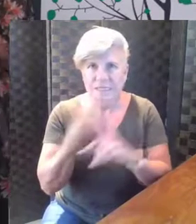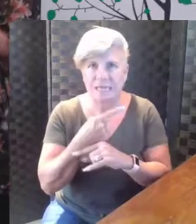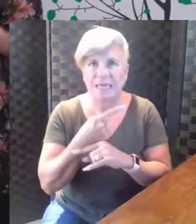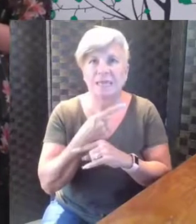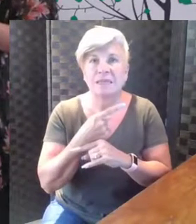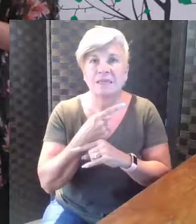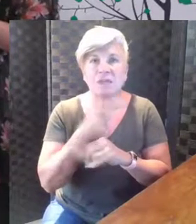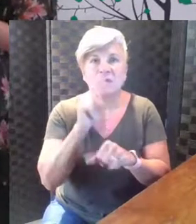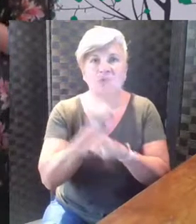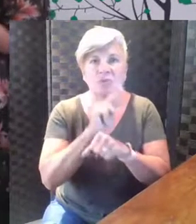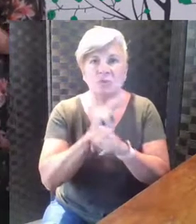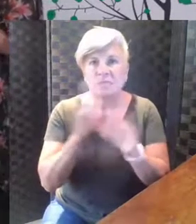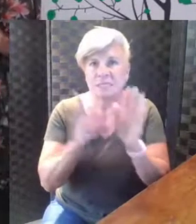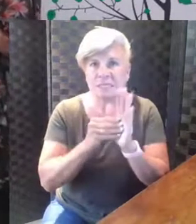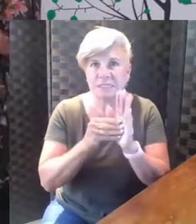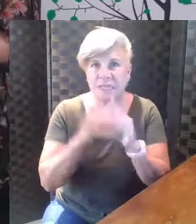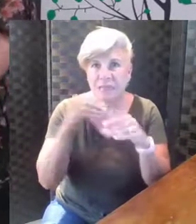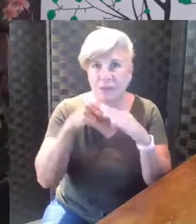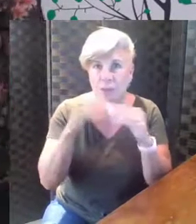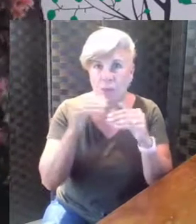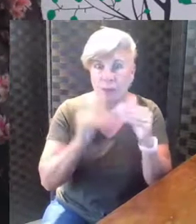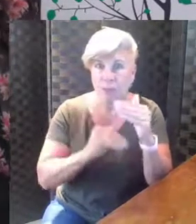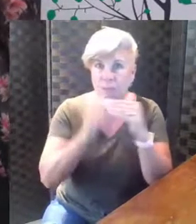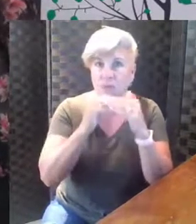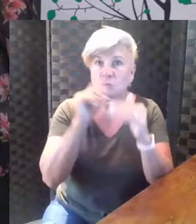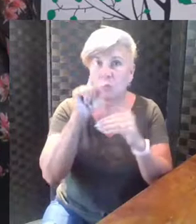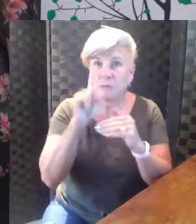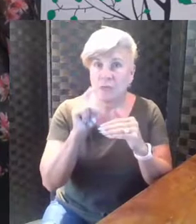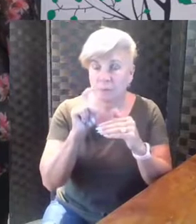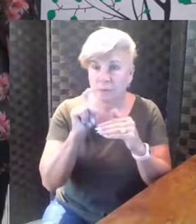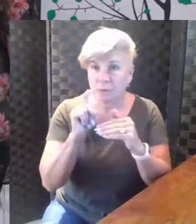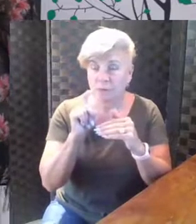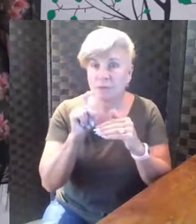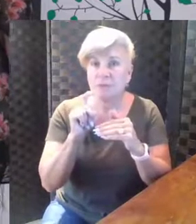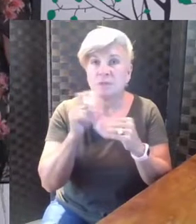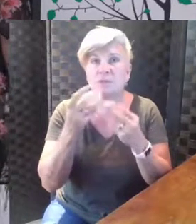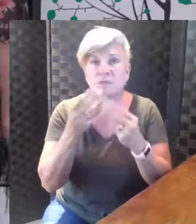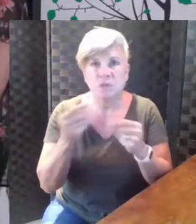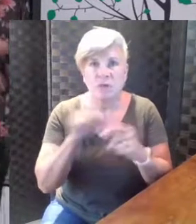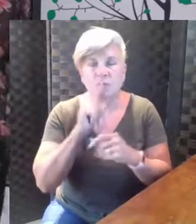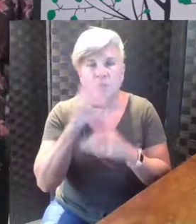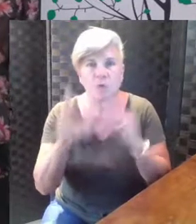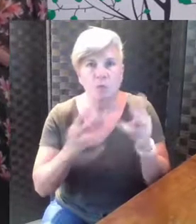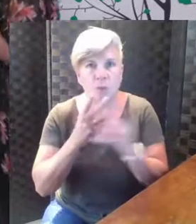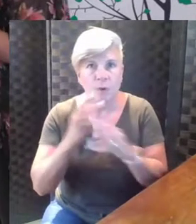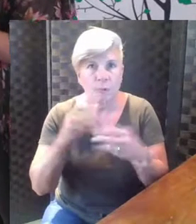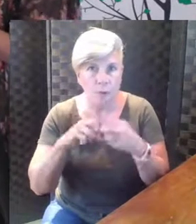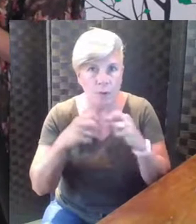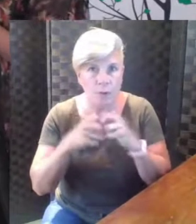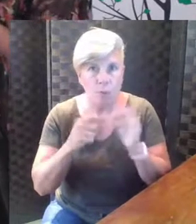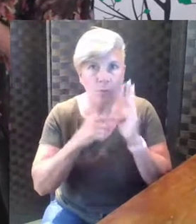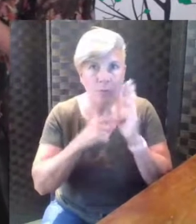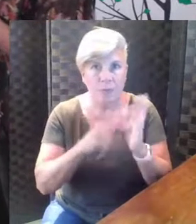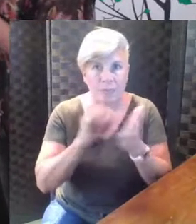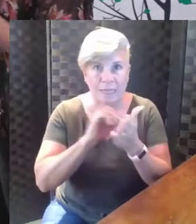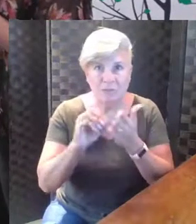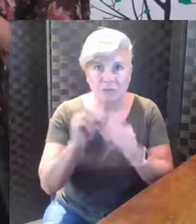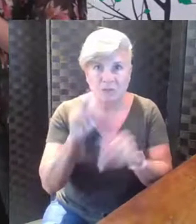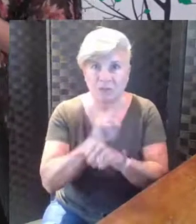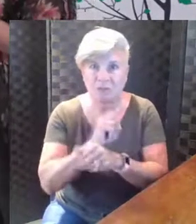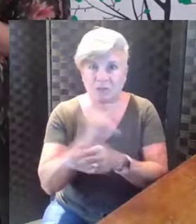I can use addition within 100 to solve real-world problems. I can represent my answer using drawings